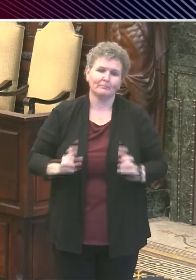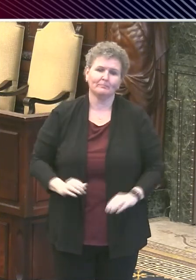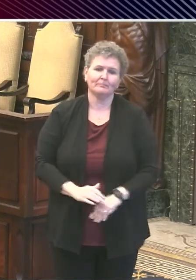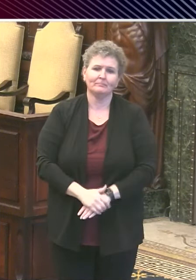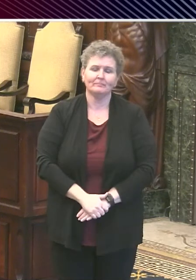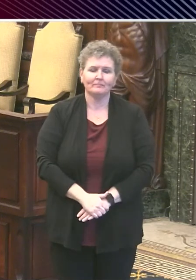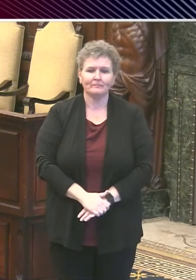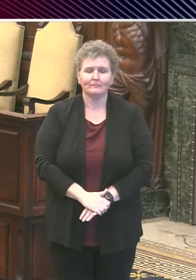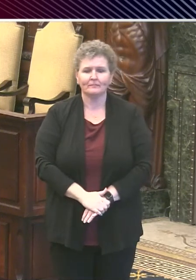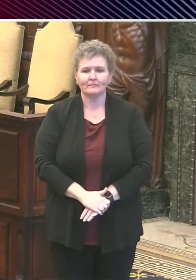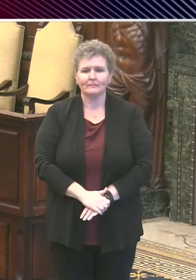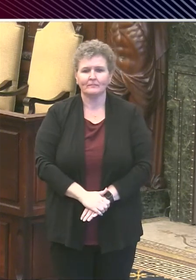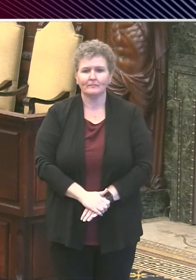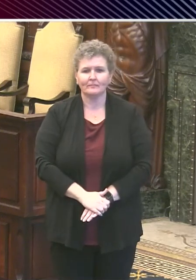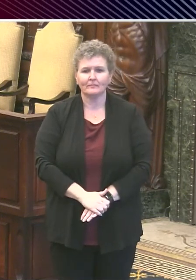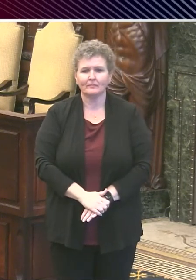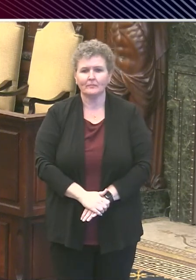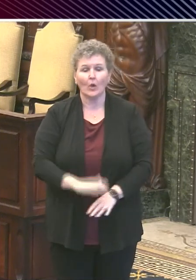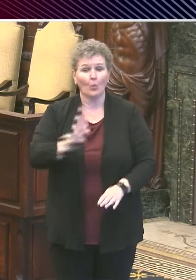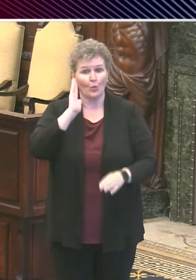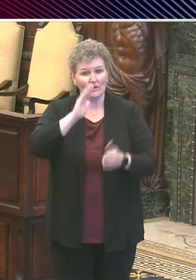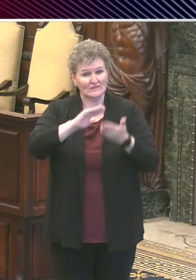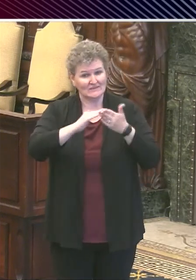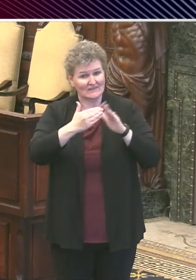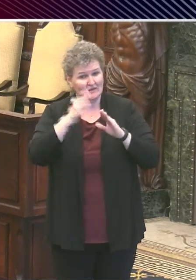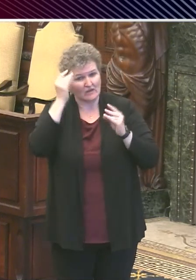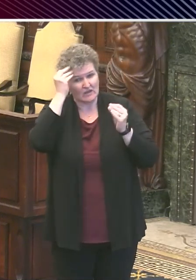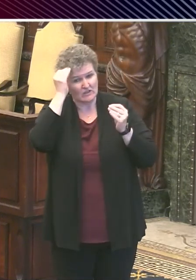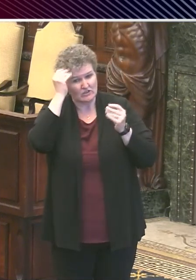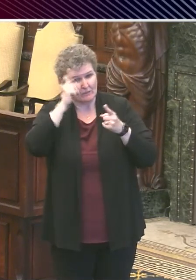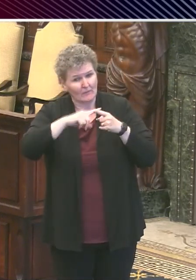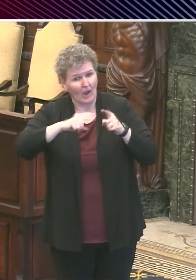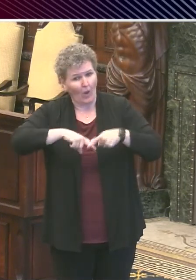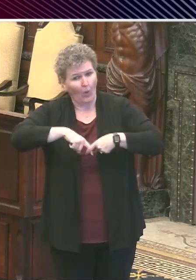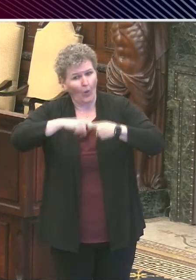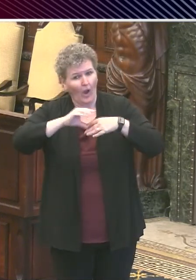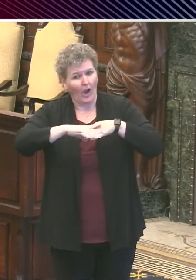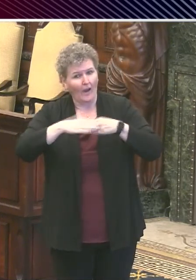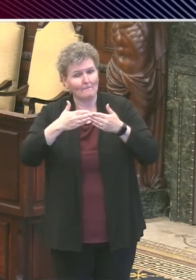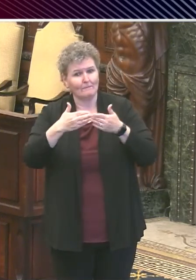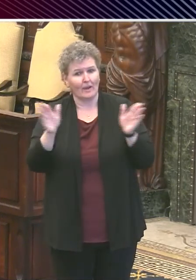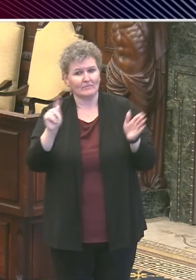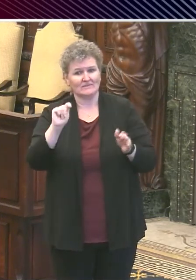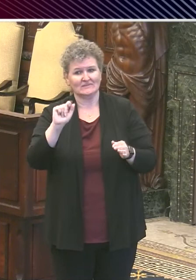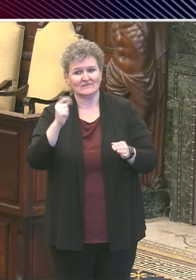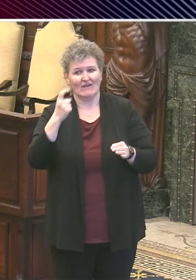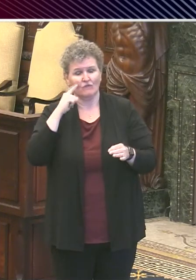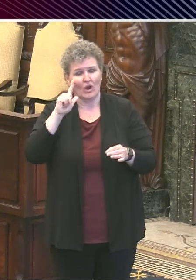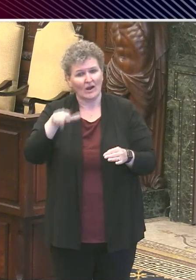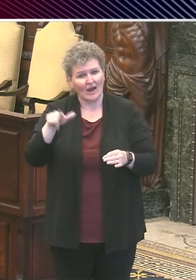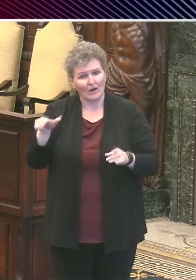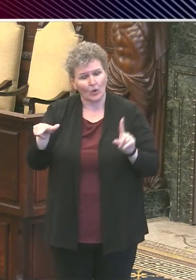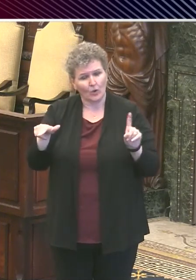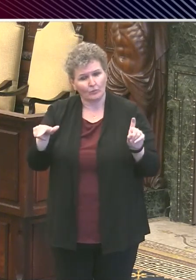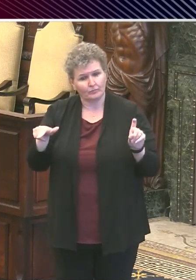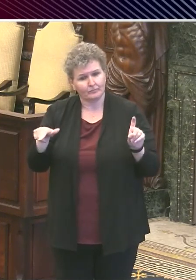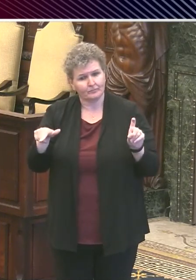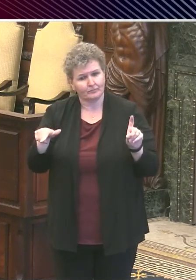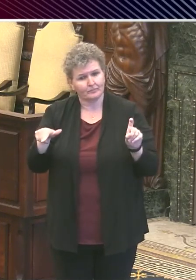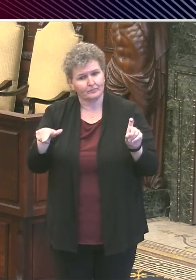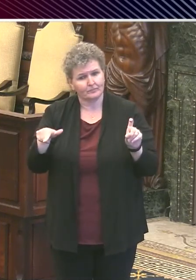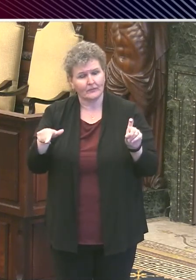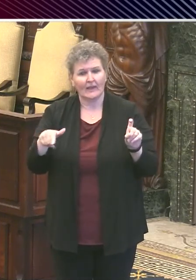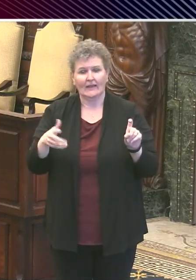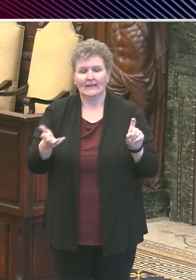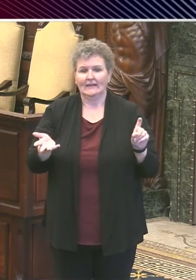city consider a suspension on property tax for landlords going forward? Certainly, what we consider, I don't know, I